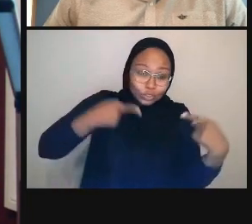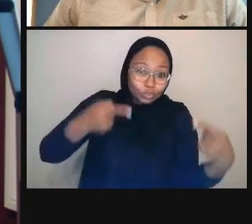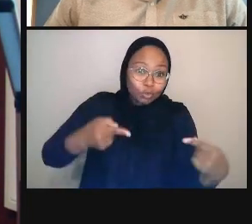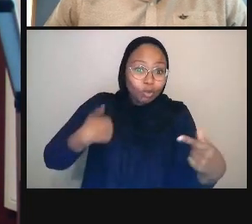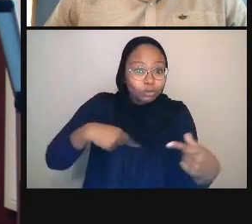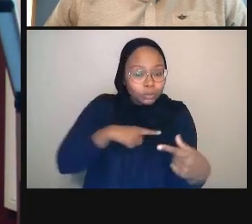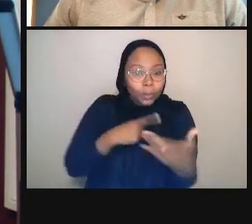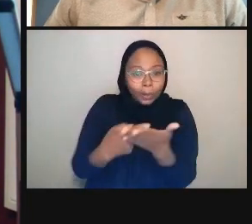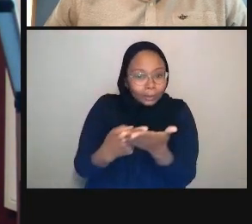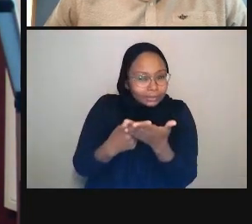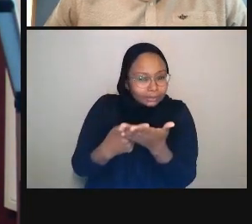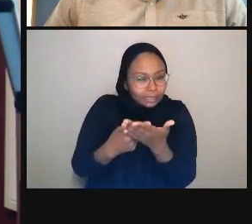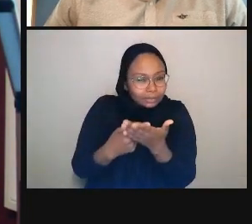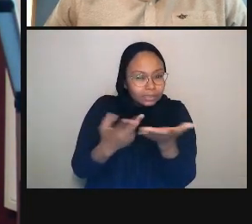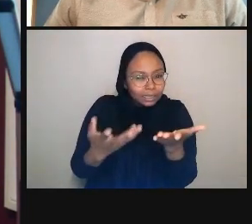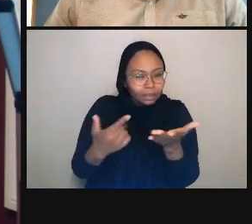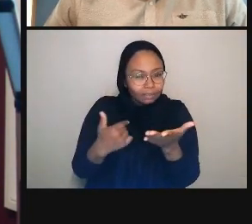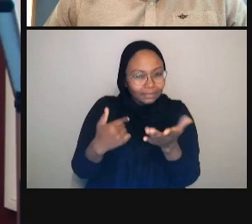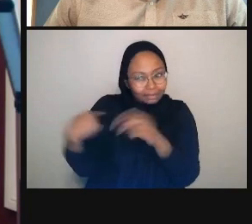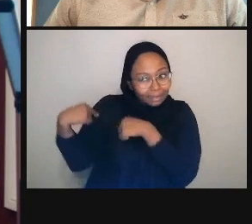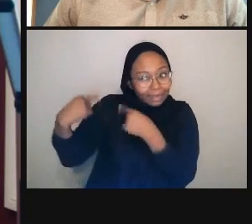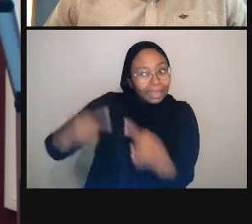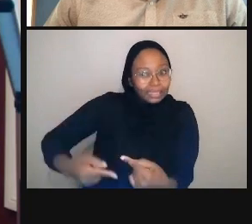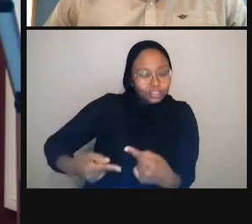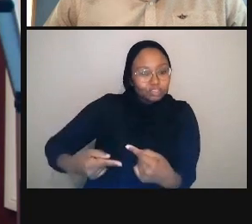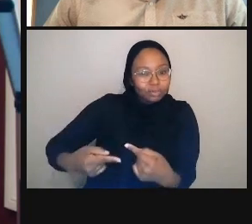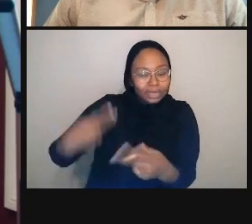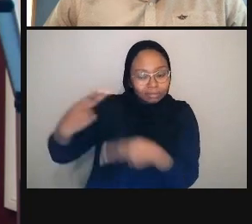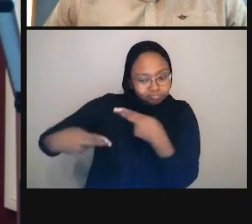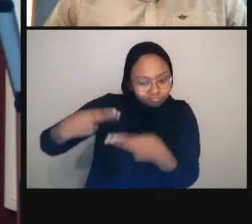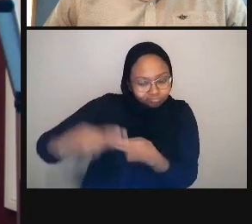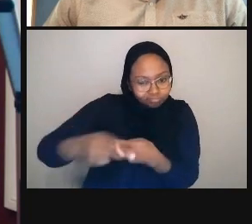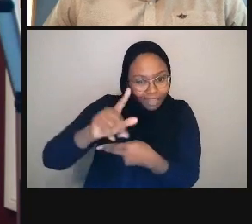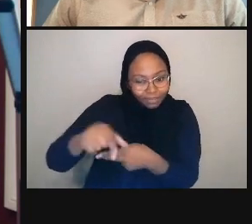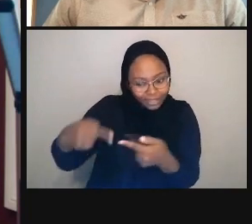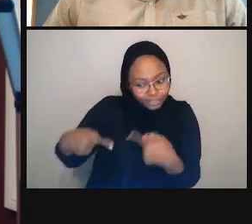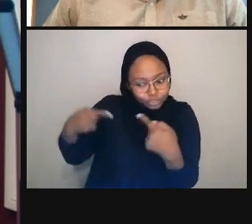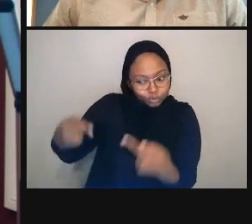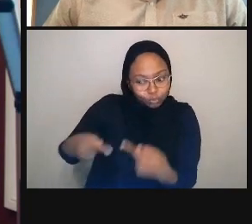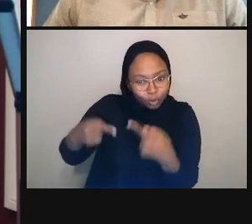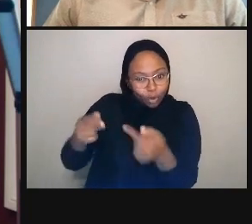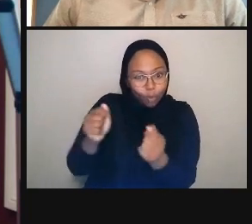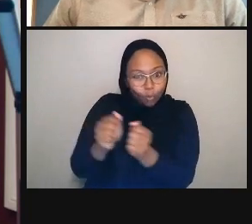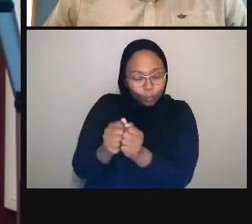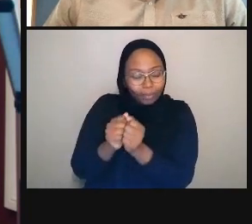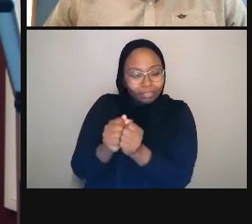about together right now, this history of structural racism and health inequity.